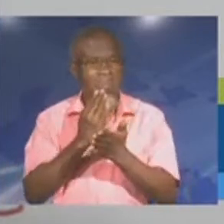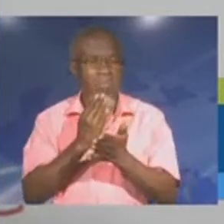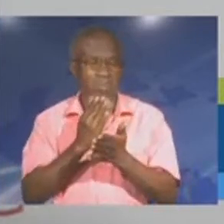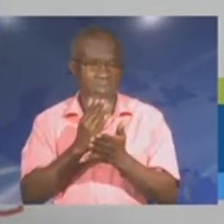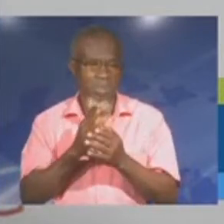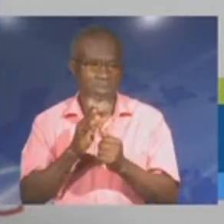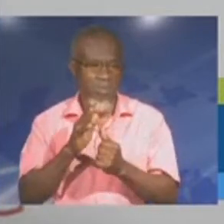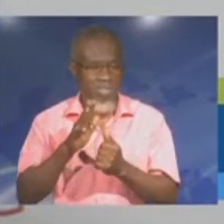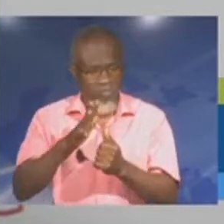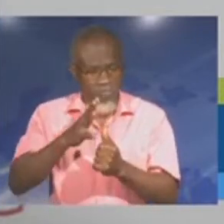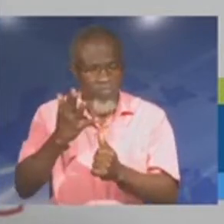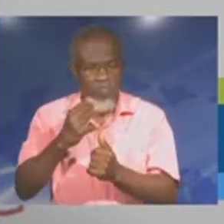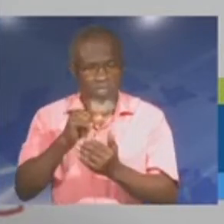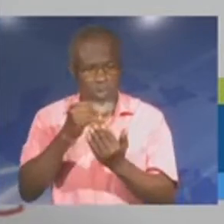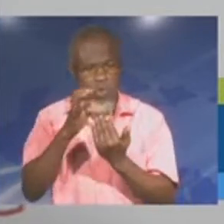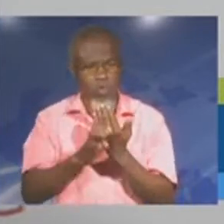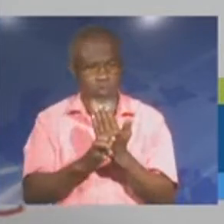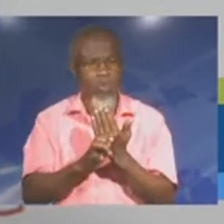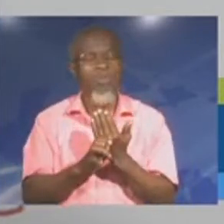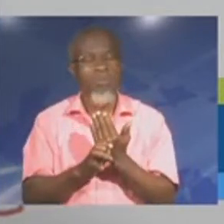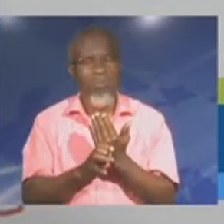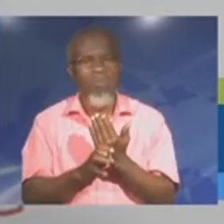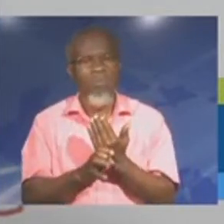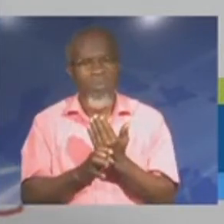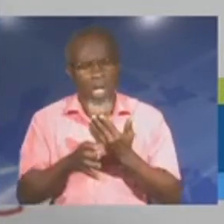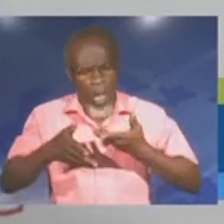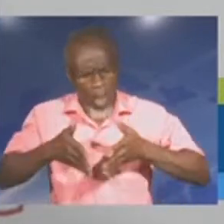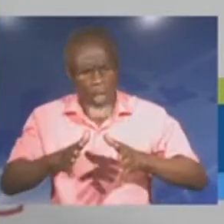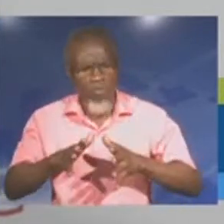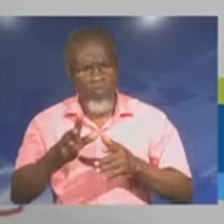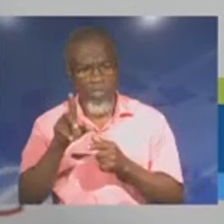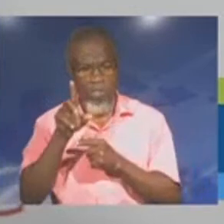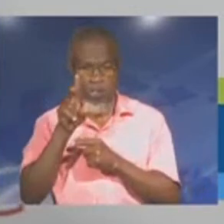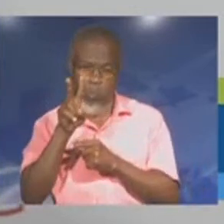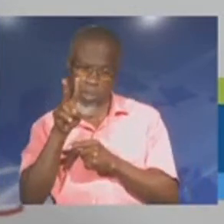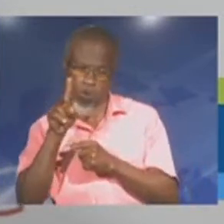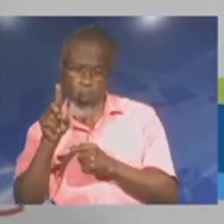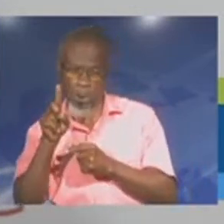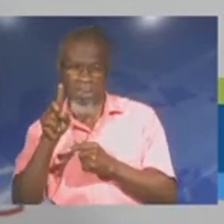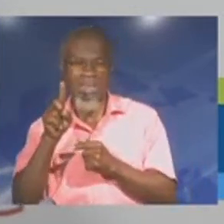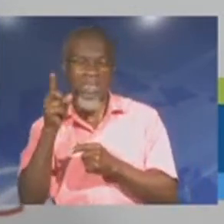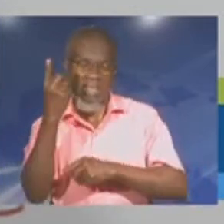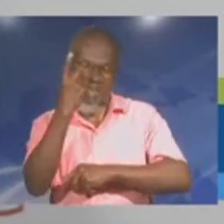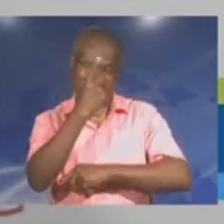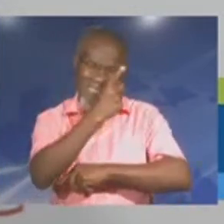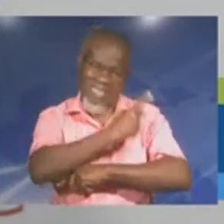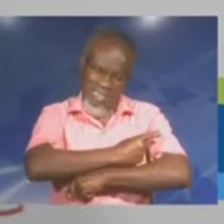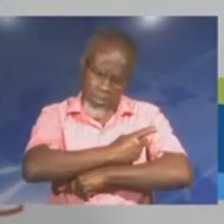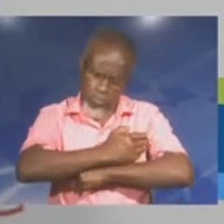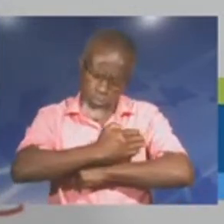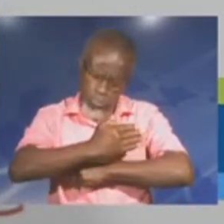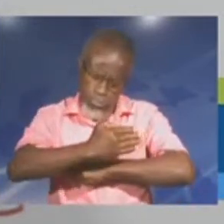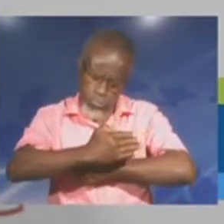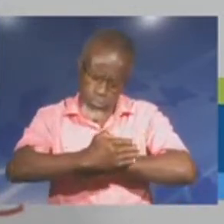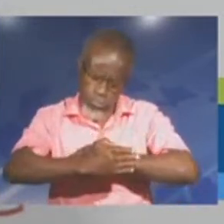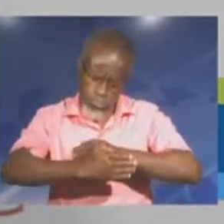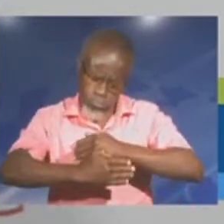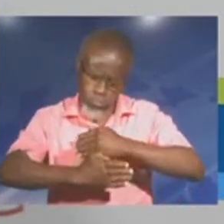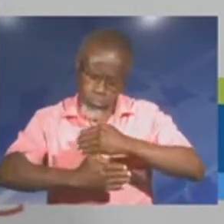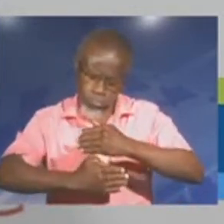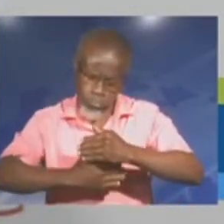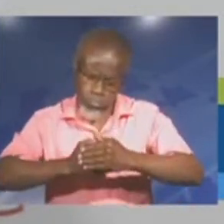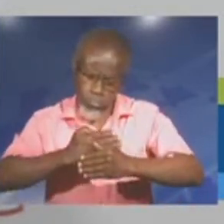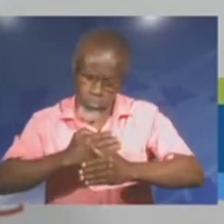their second shot. So the Pfizer program for first shots only